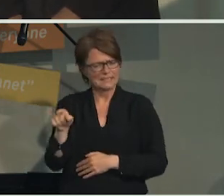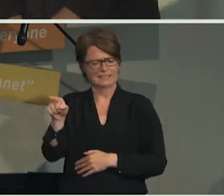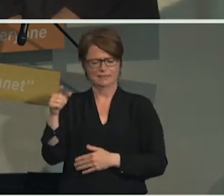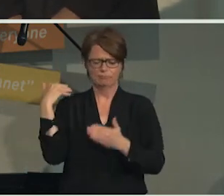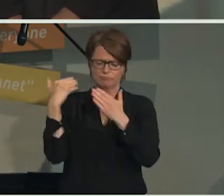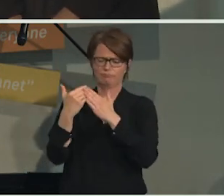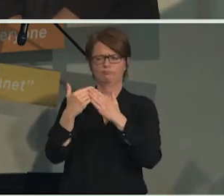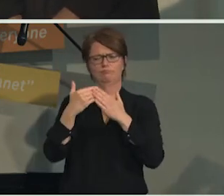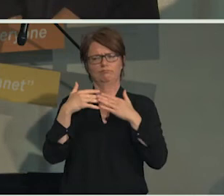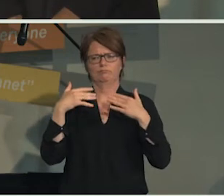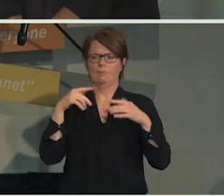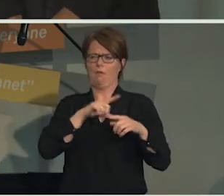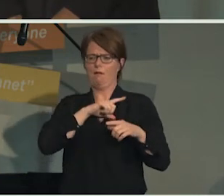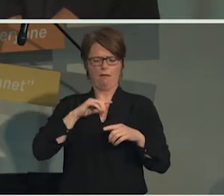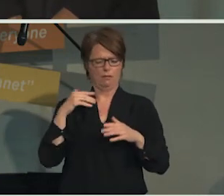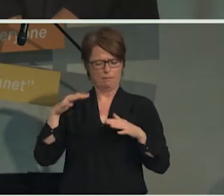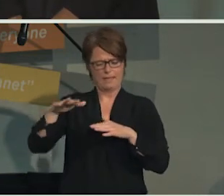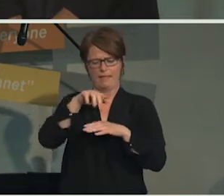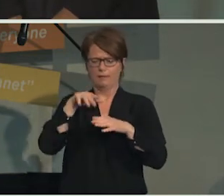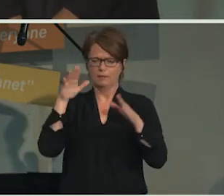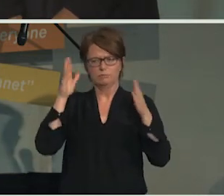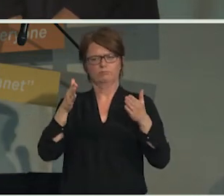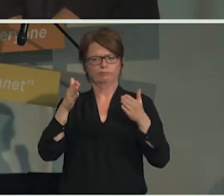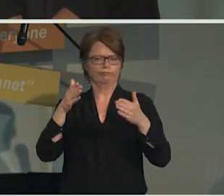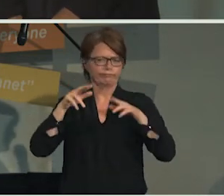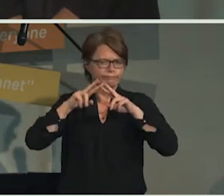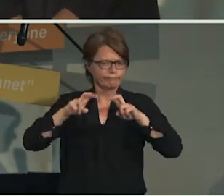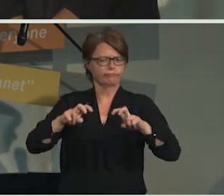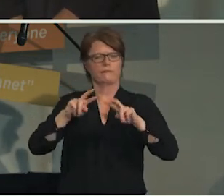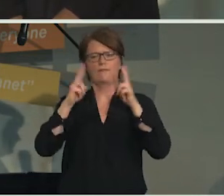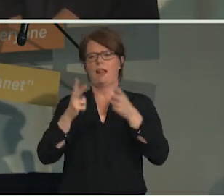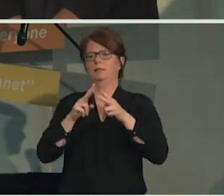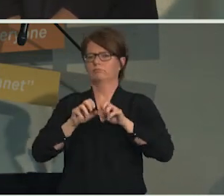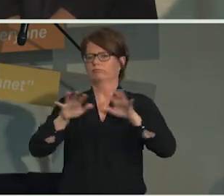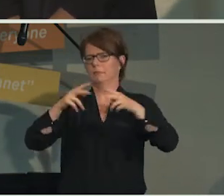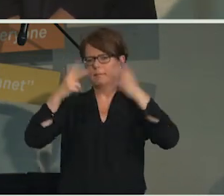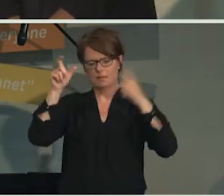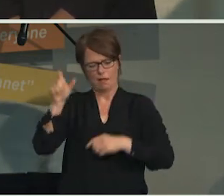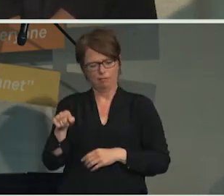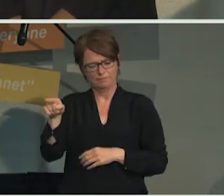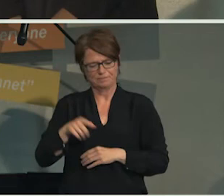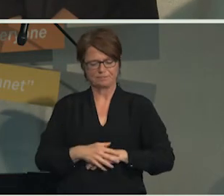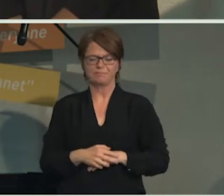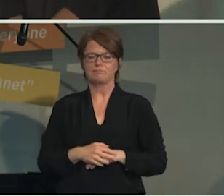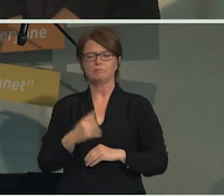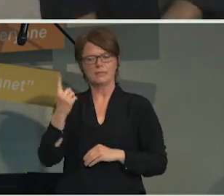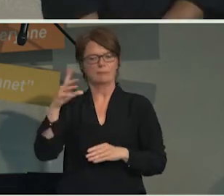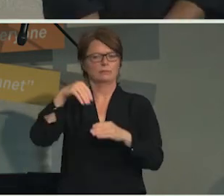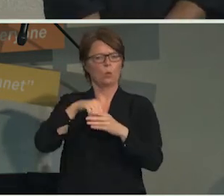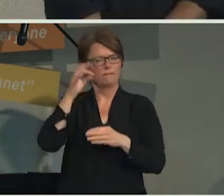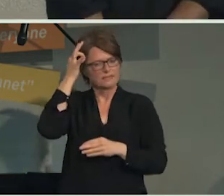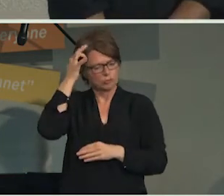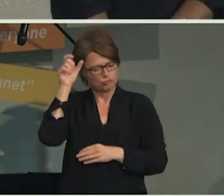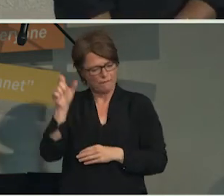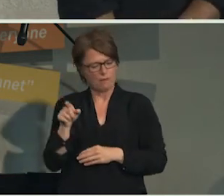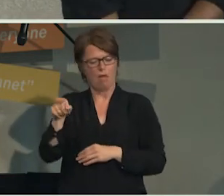And she founded, as many of you know already, the Afro-American Policy Forum, which is, as she is, in constant